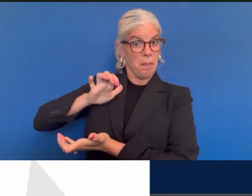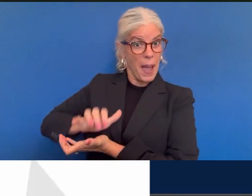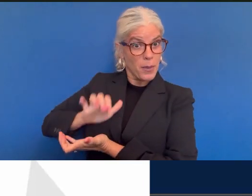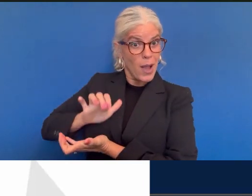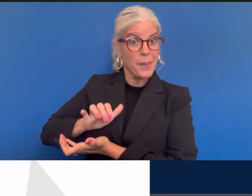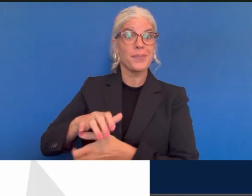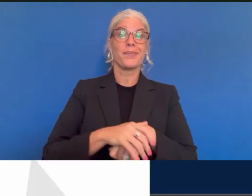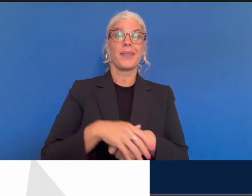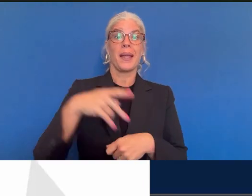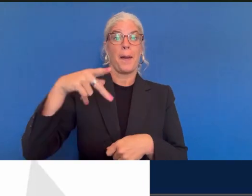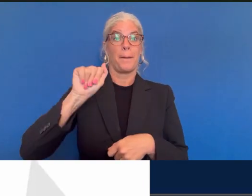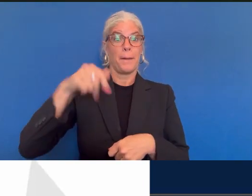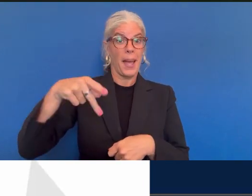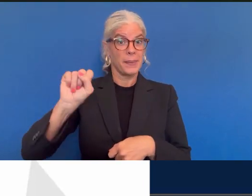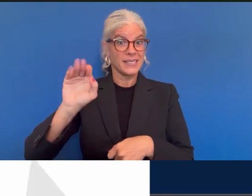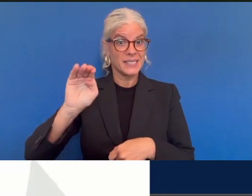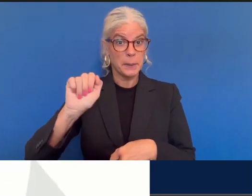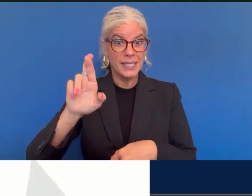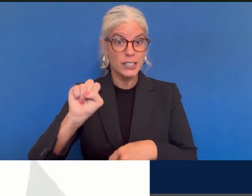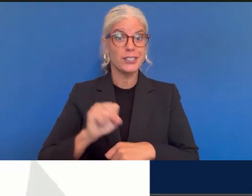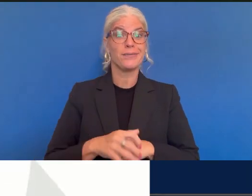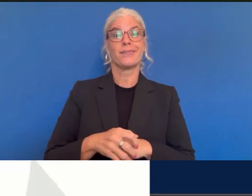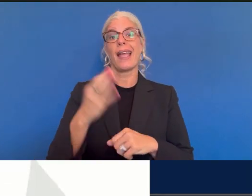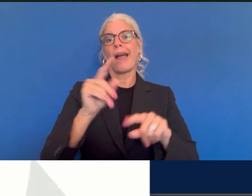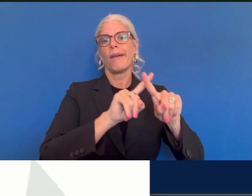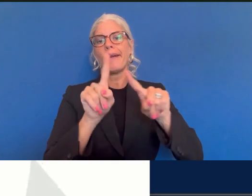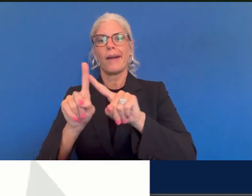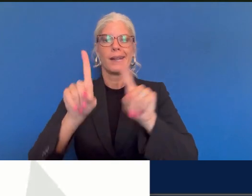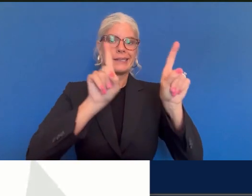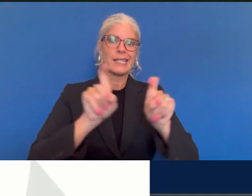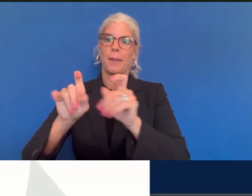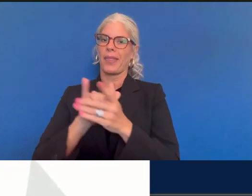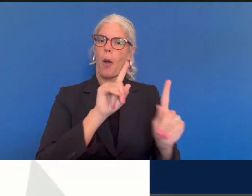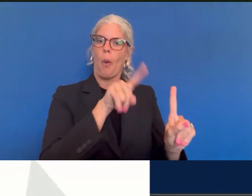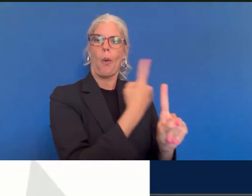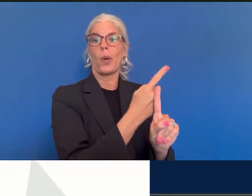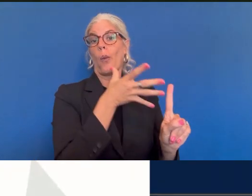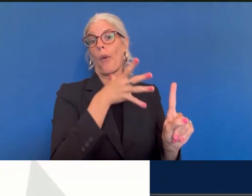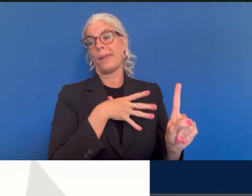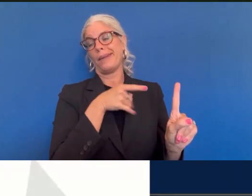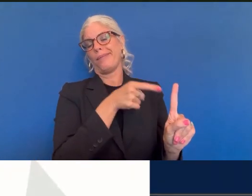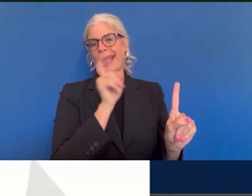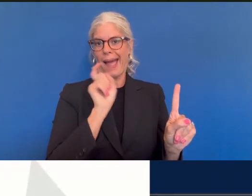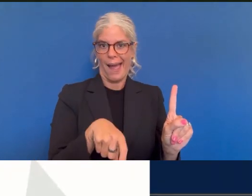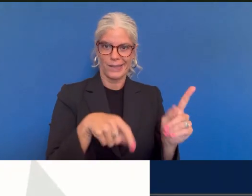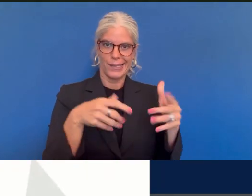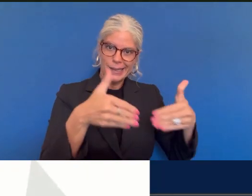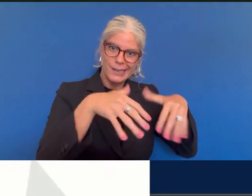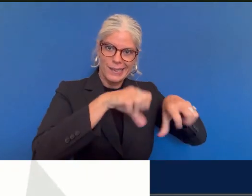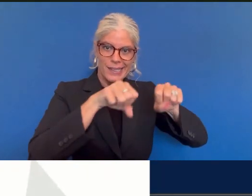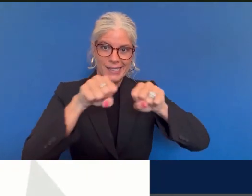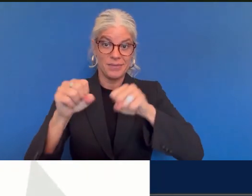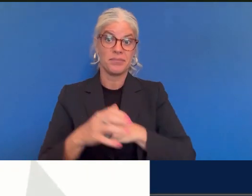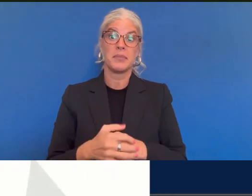that only women luckily get to get. And a big victory for the new regulations that are